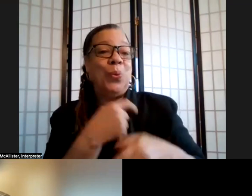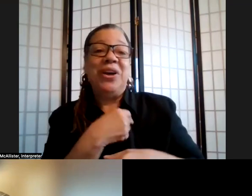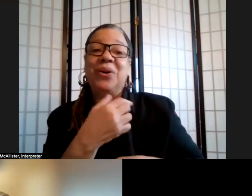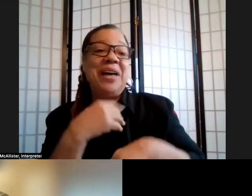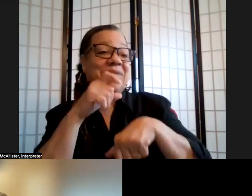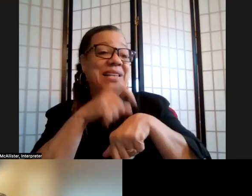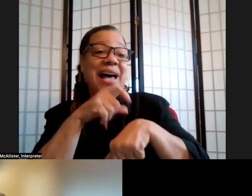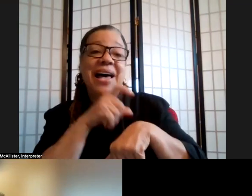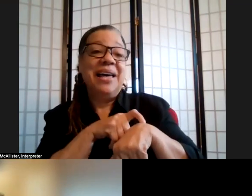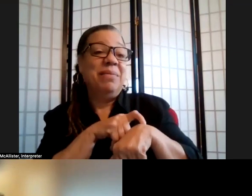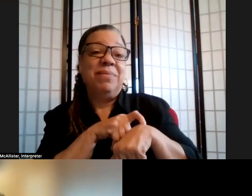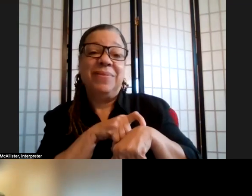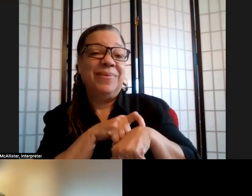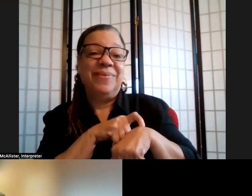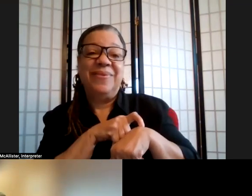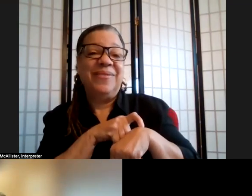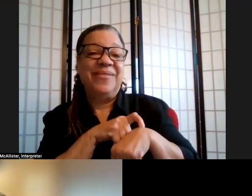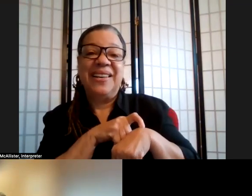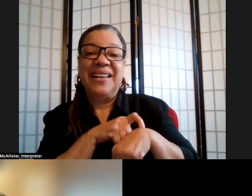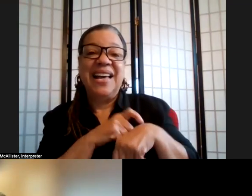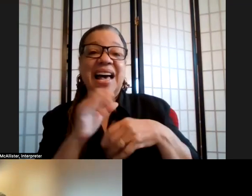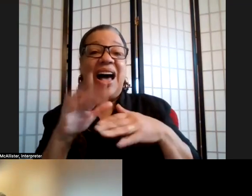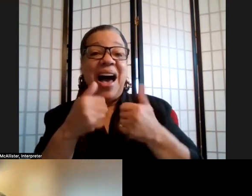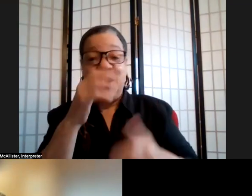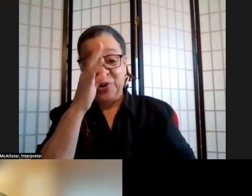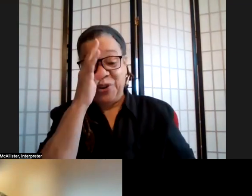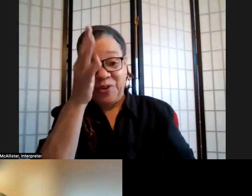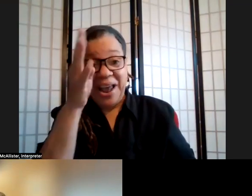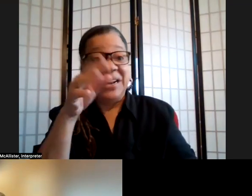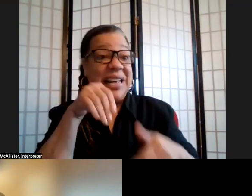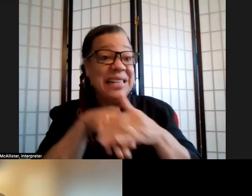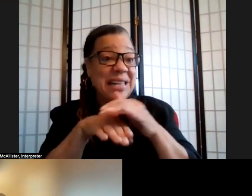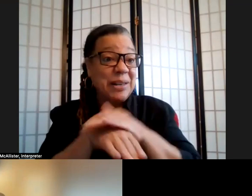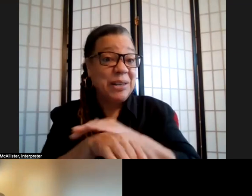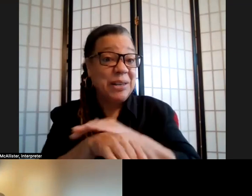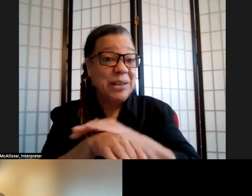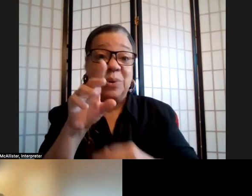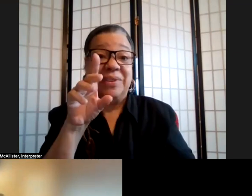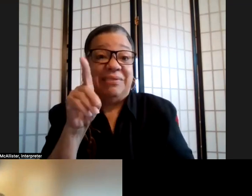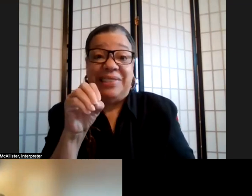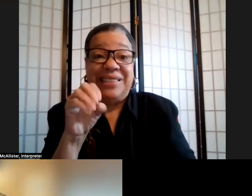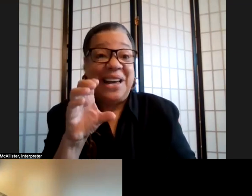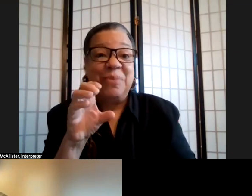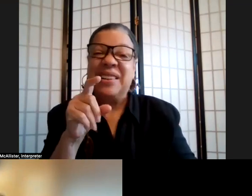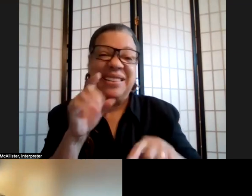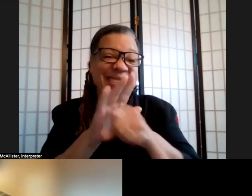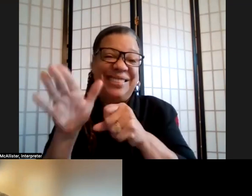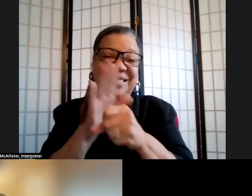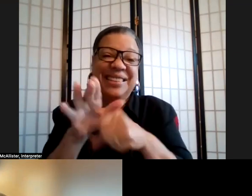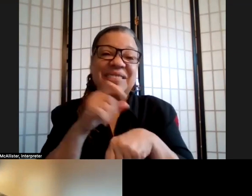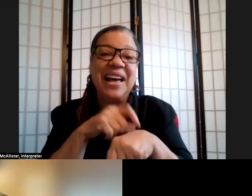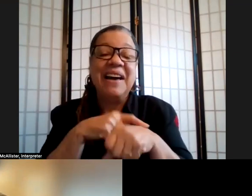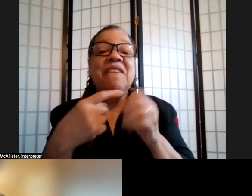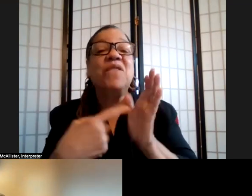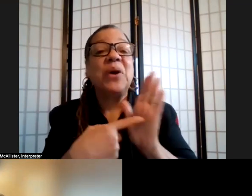go through how to create an accessible document. But for example, for